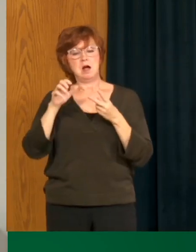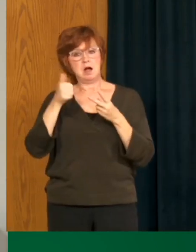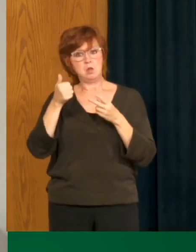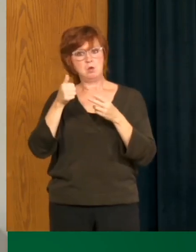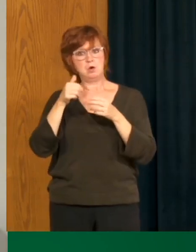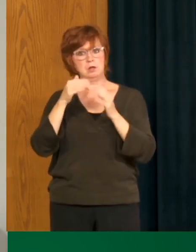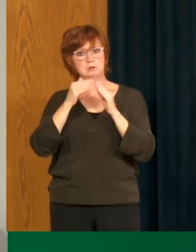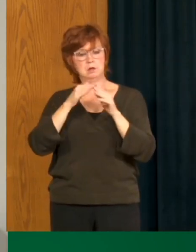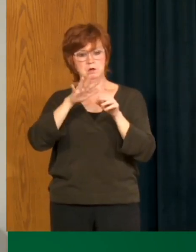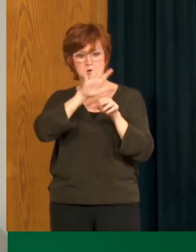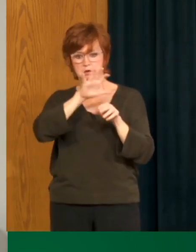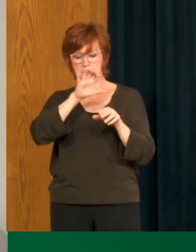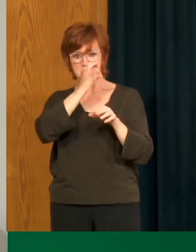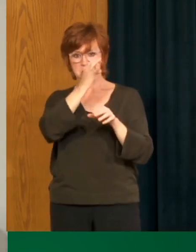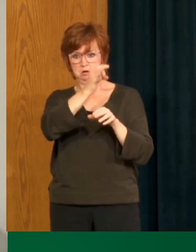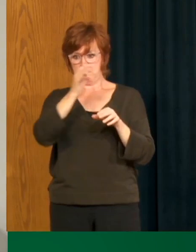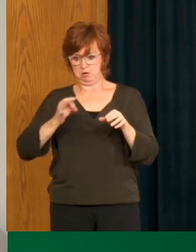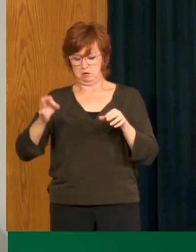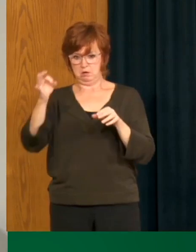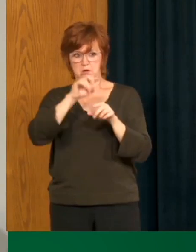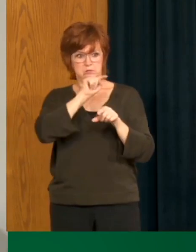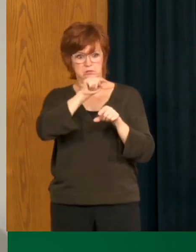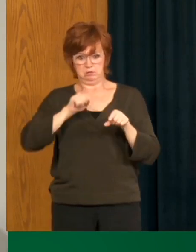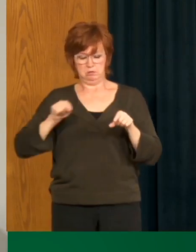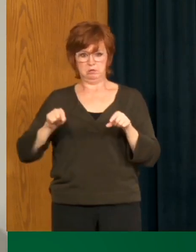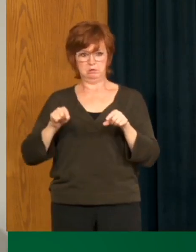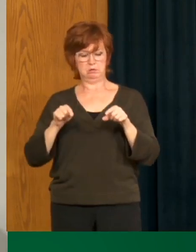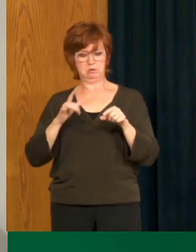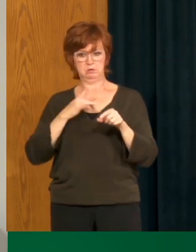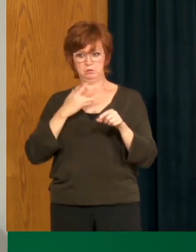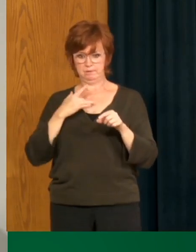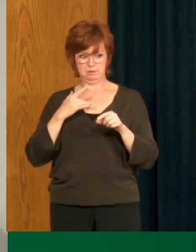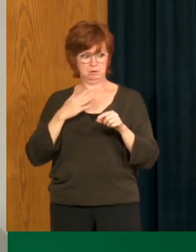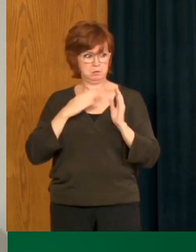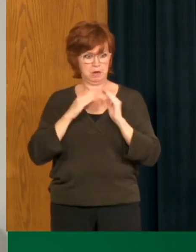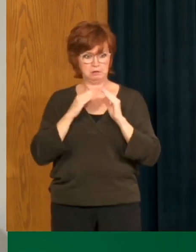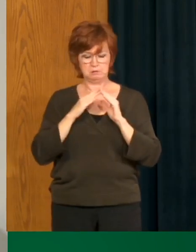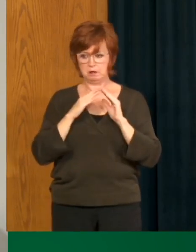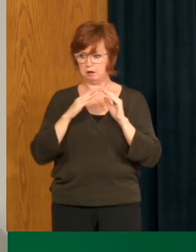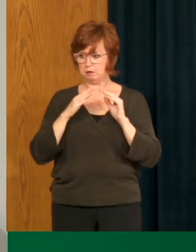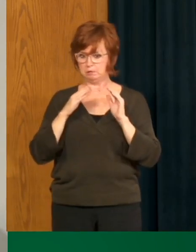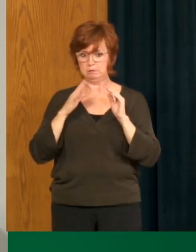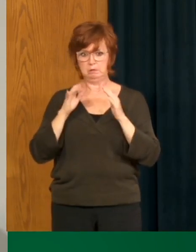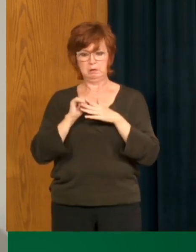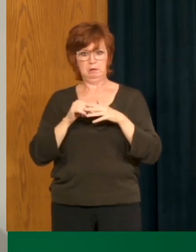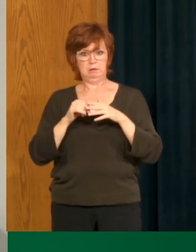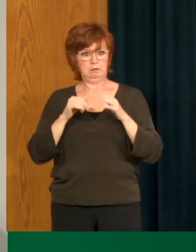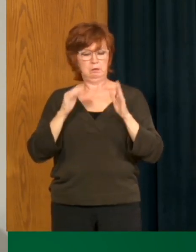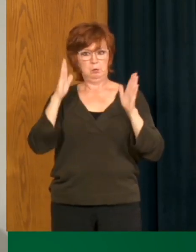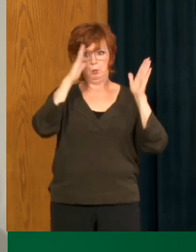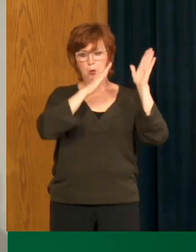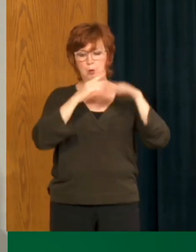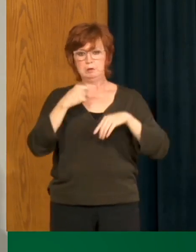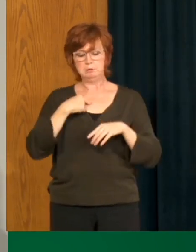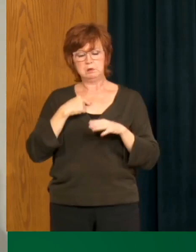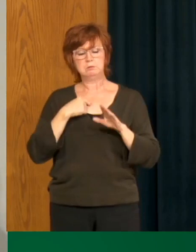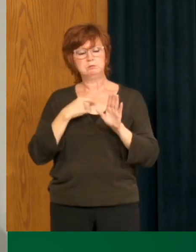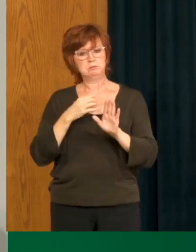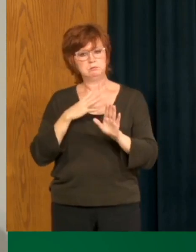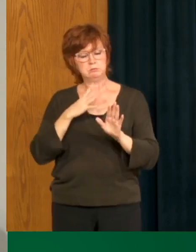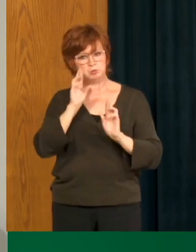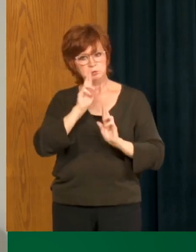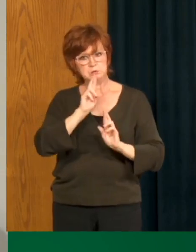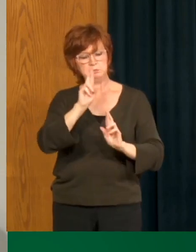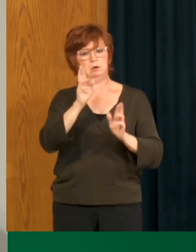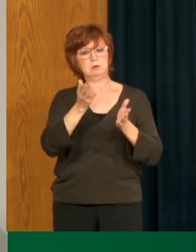for a variety of reasons feel very concerned when something like this happens, and we need to understand and give them the space and public health the opportunity to work with